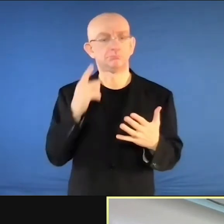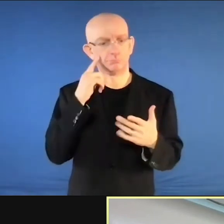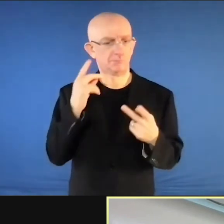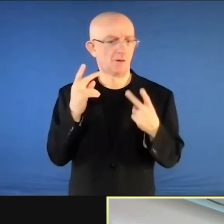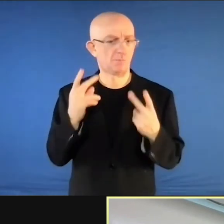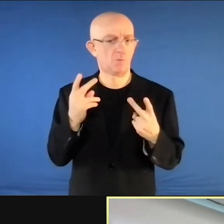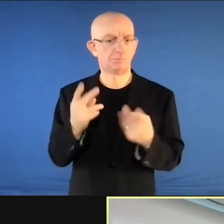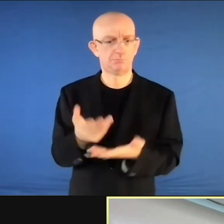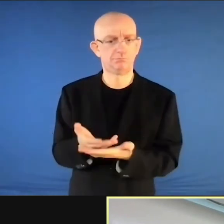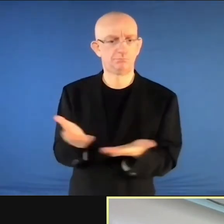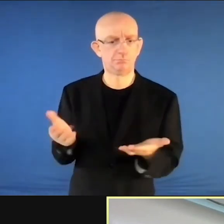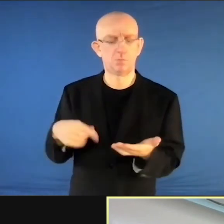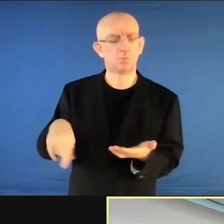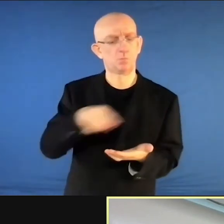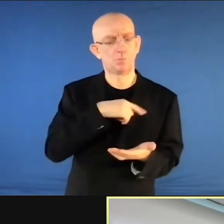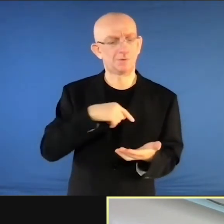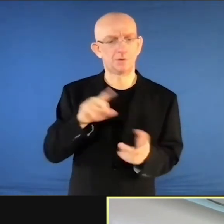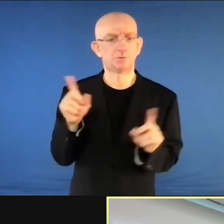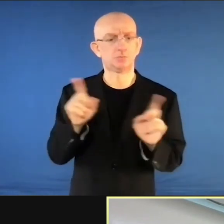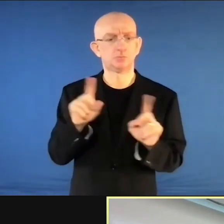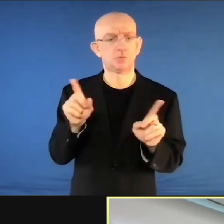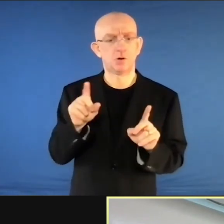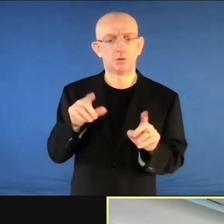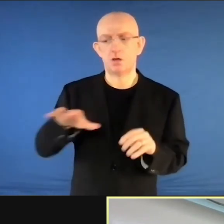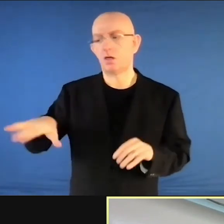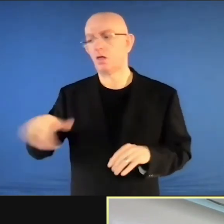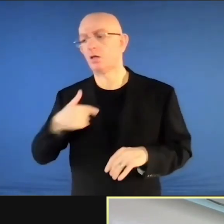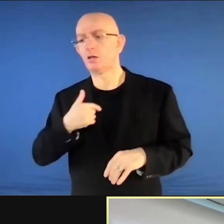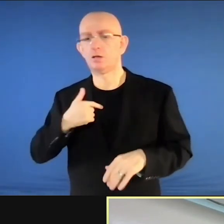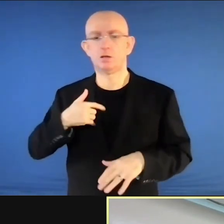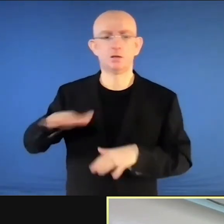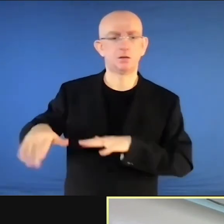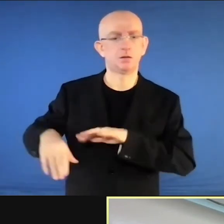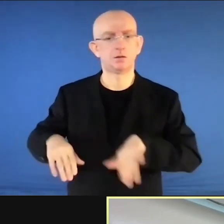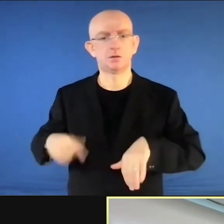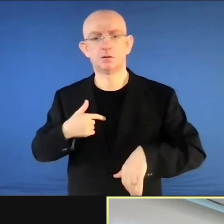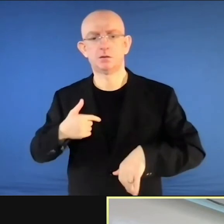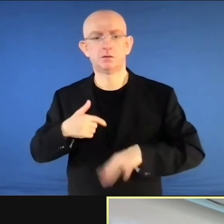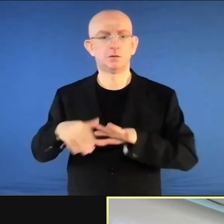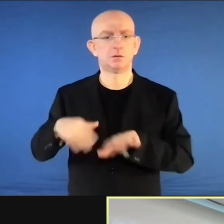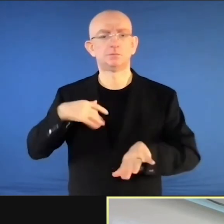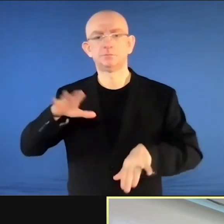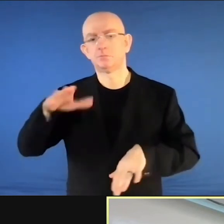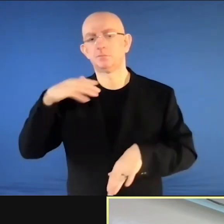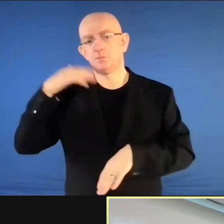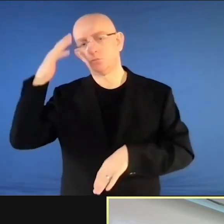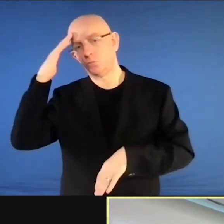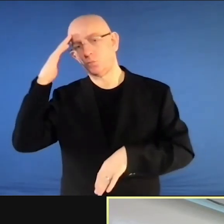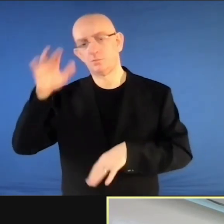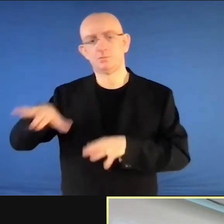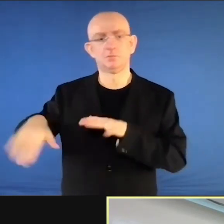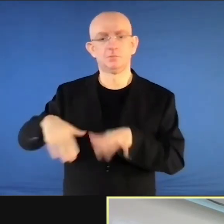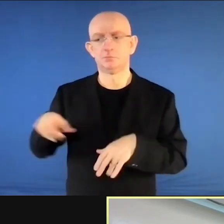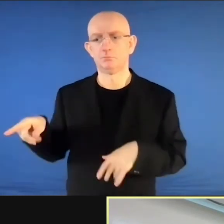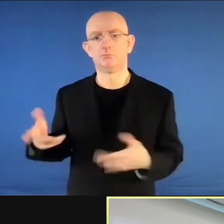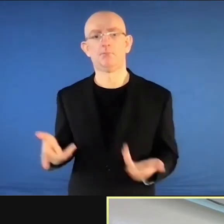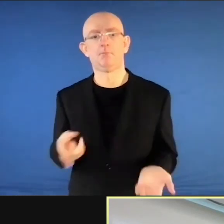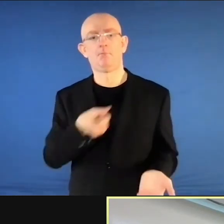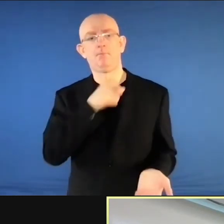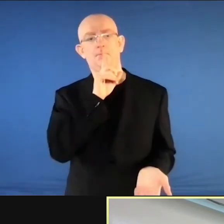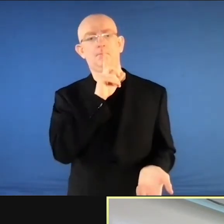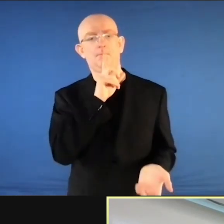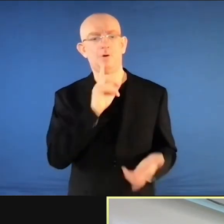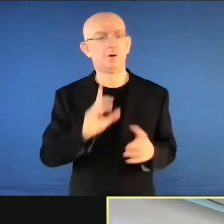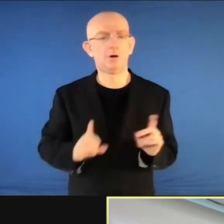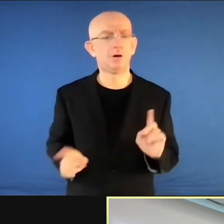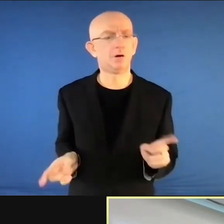to speak on behalf of the refugees, not to act on behalf of them, but to be able to give them, this